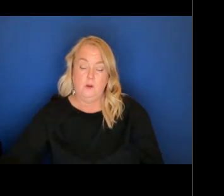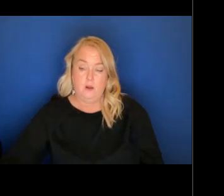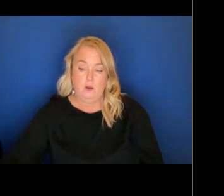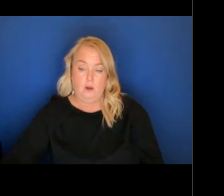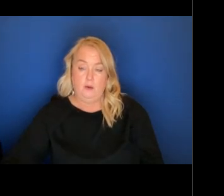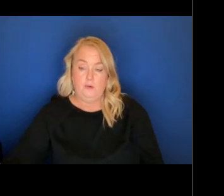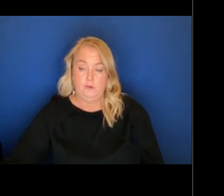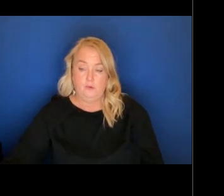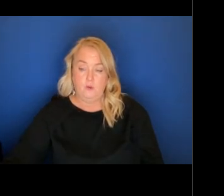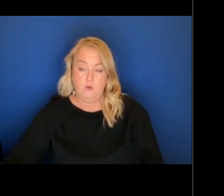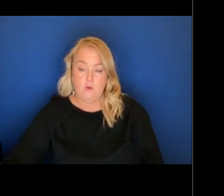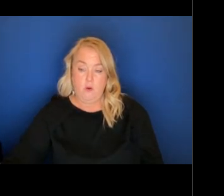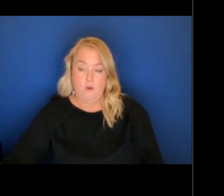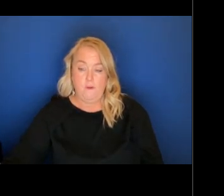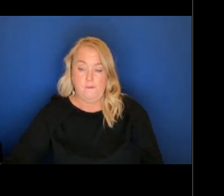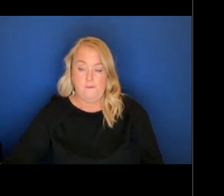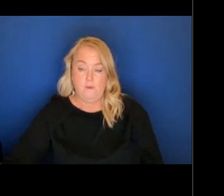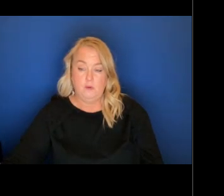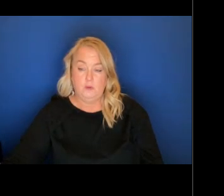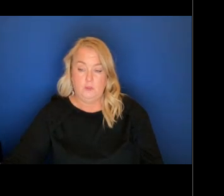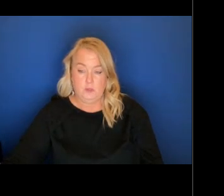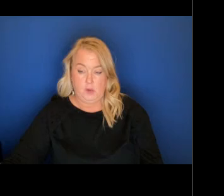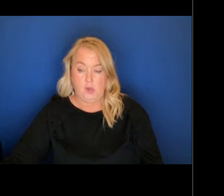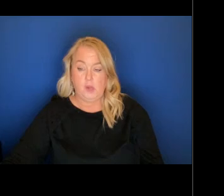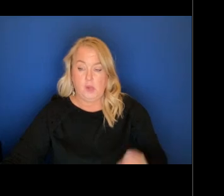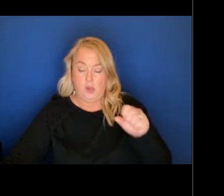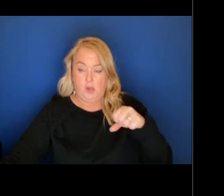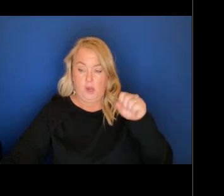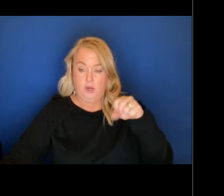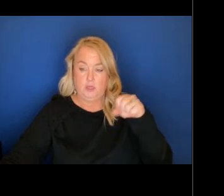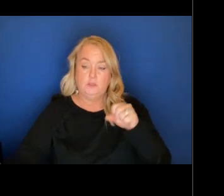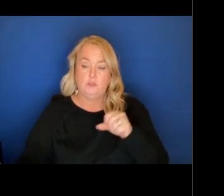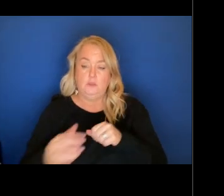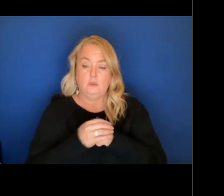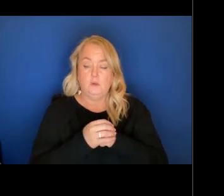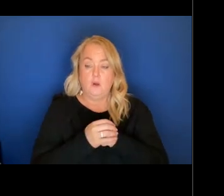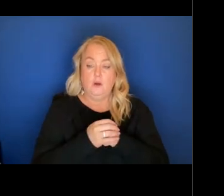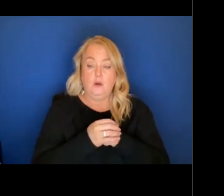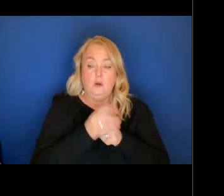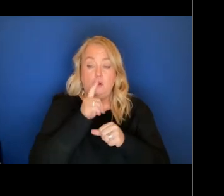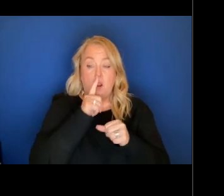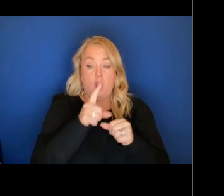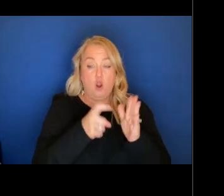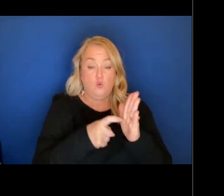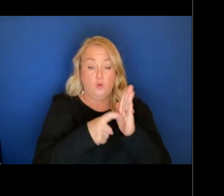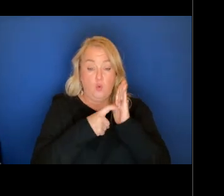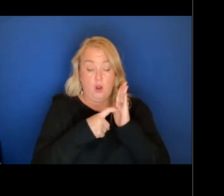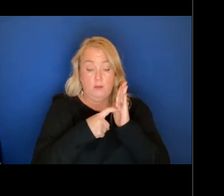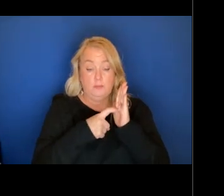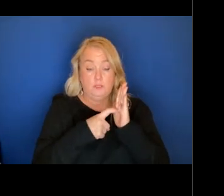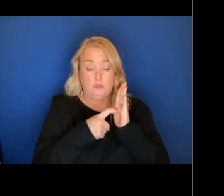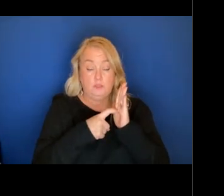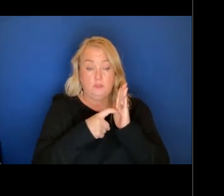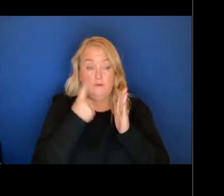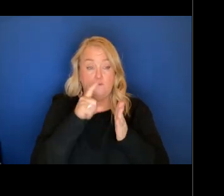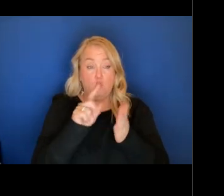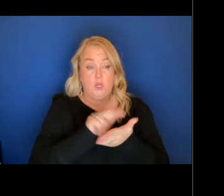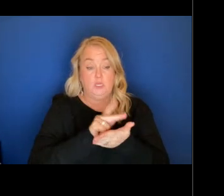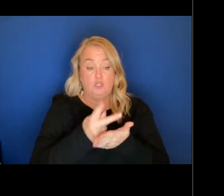Or do we? Yes, we do. We have another question. Are there requirements that kitchens